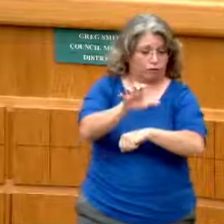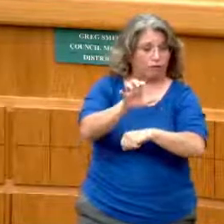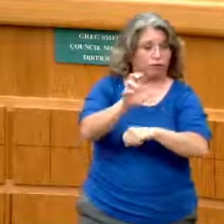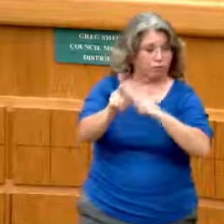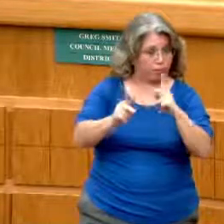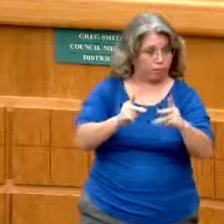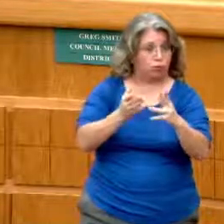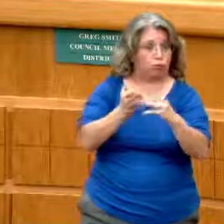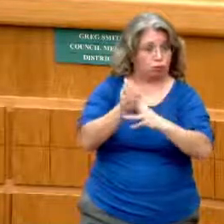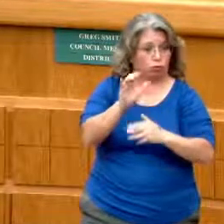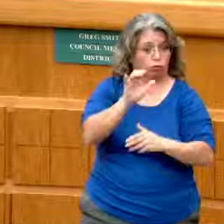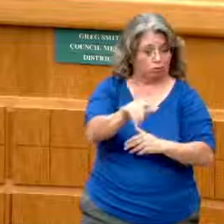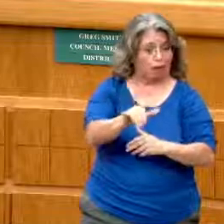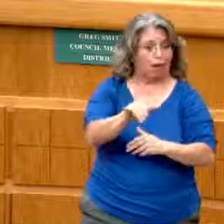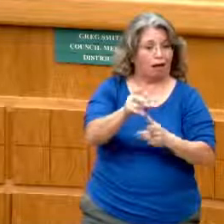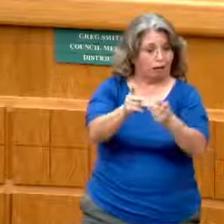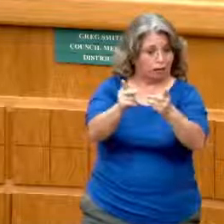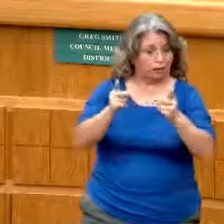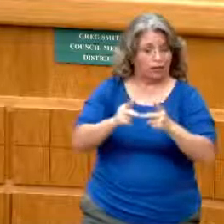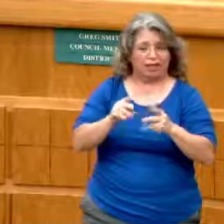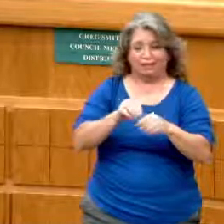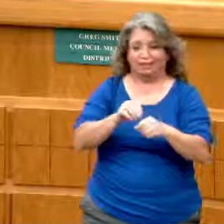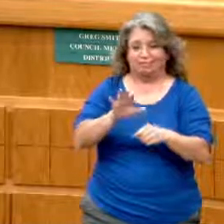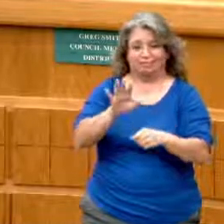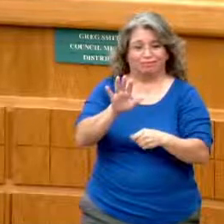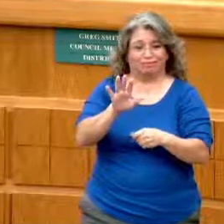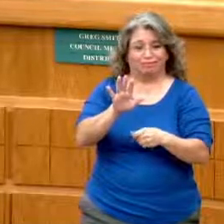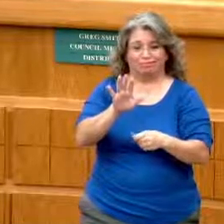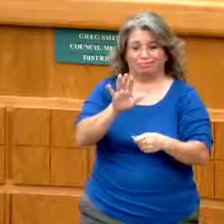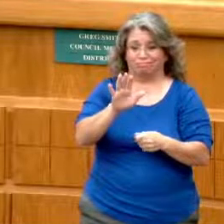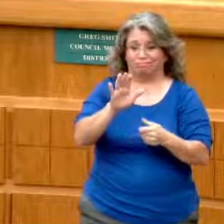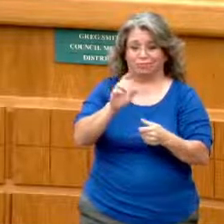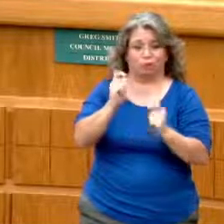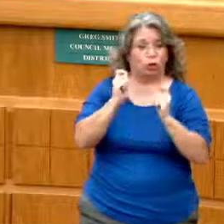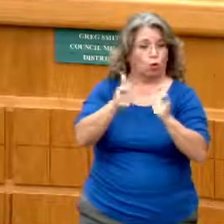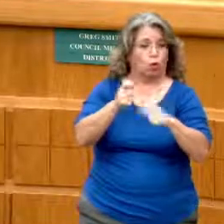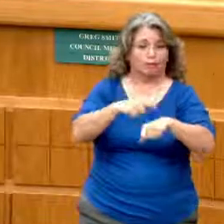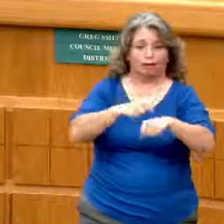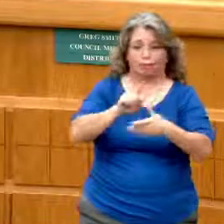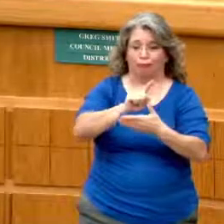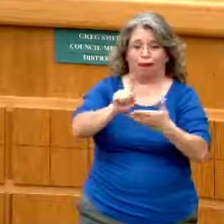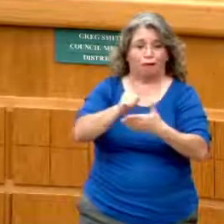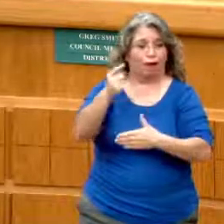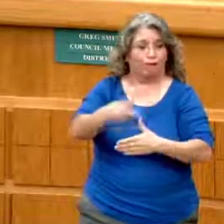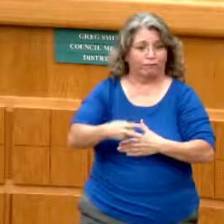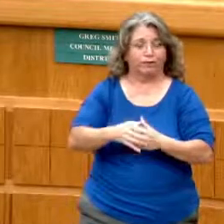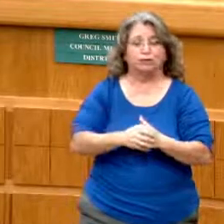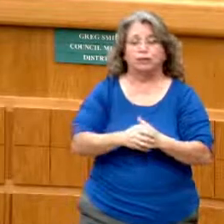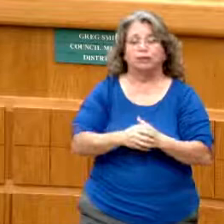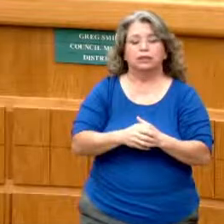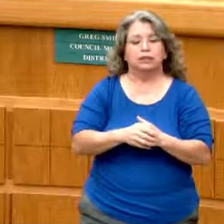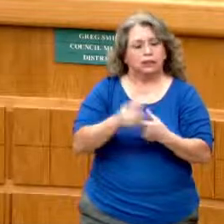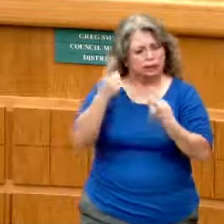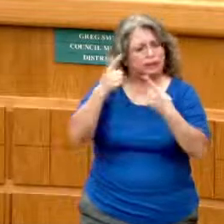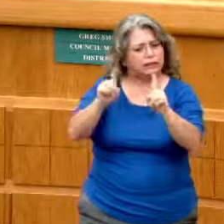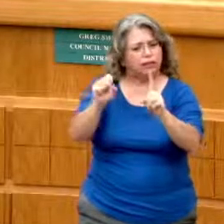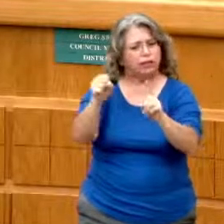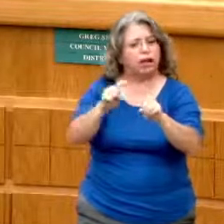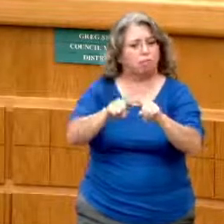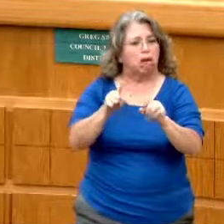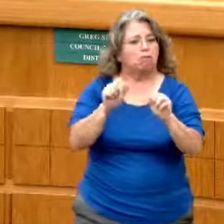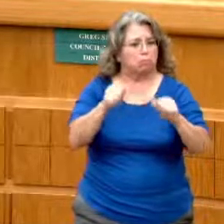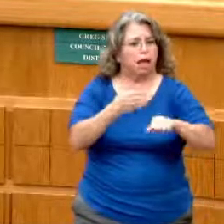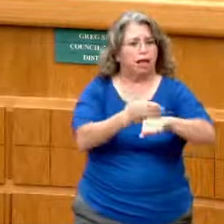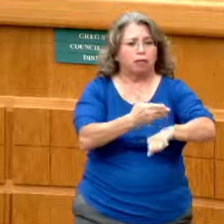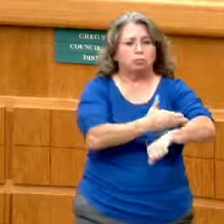through the American Bank Center within just about an hour and a half, to be honest with you. Although successful, there's always room to improve, and lessons